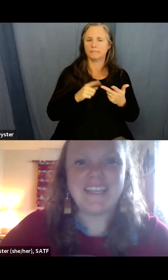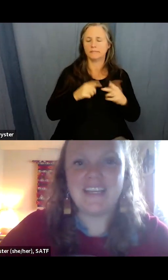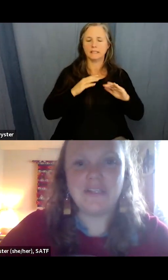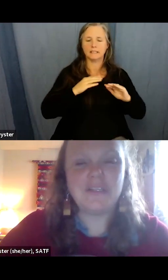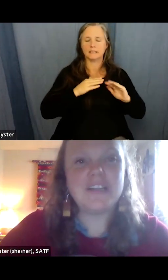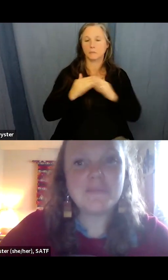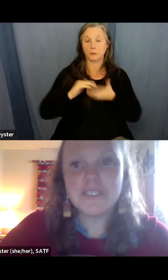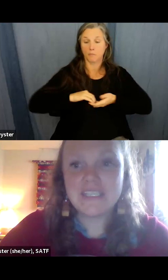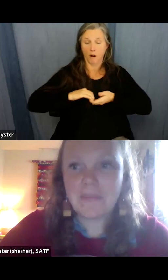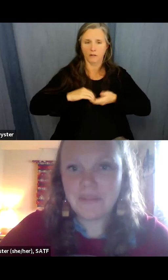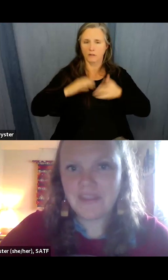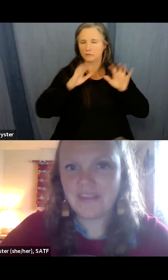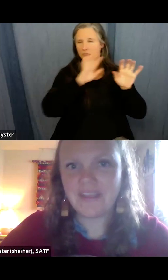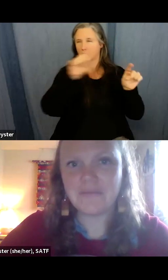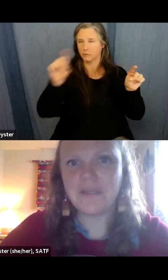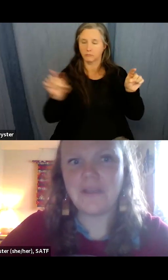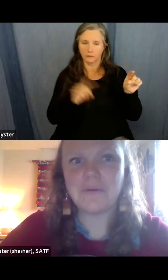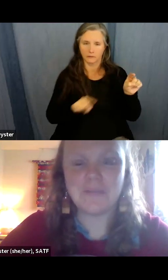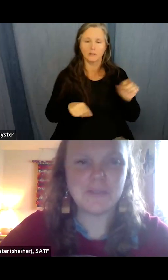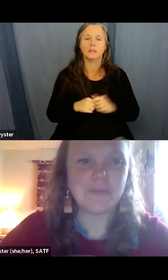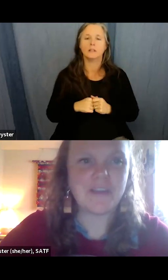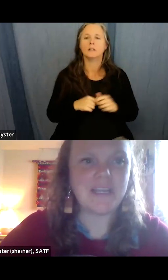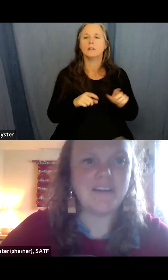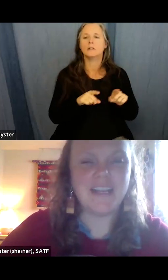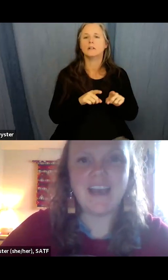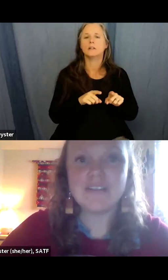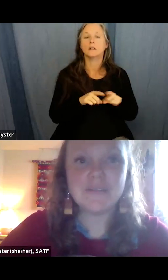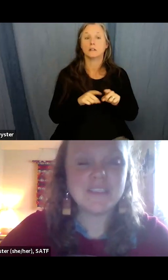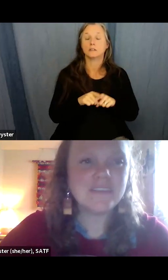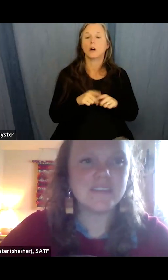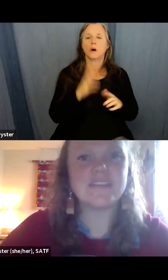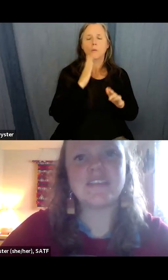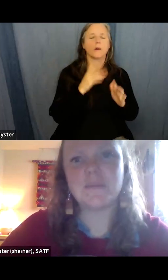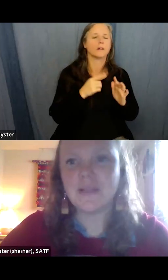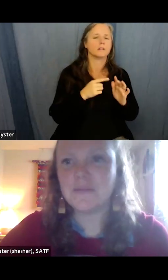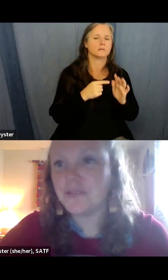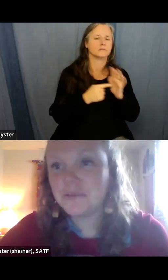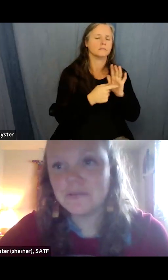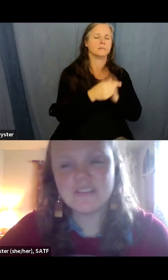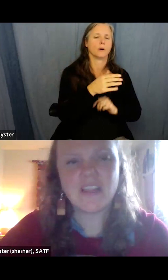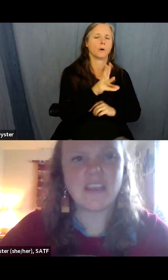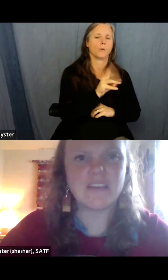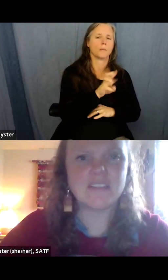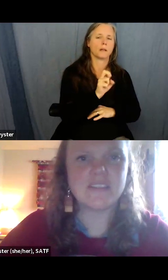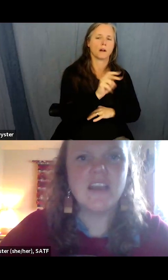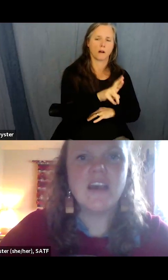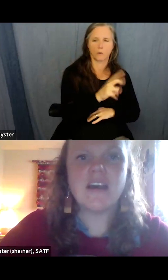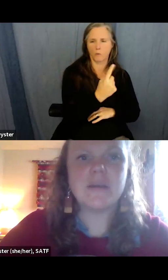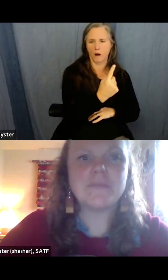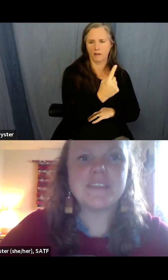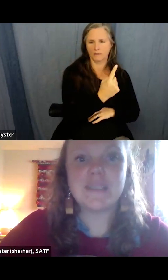And again, lots more depth than we were able to provide on how to do this. There's sample MOUs,